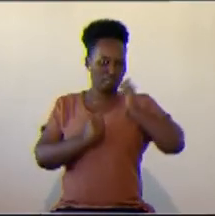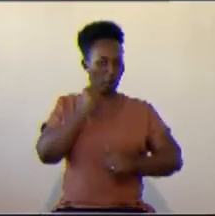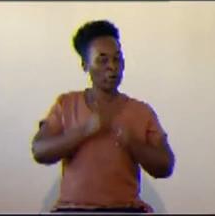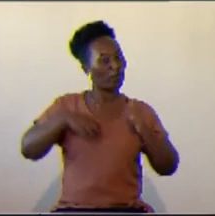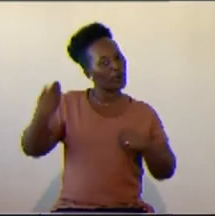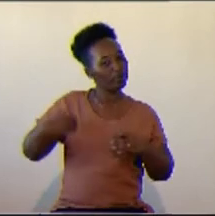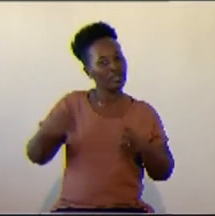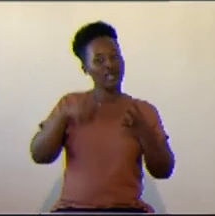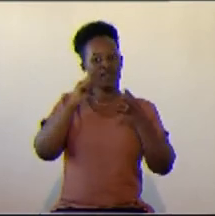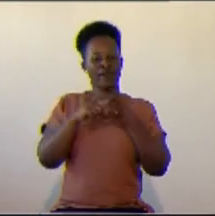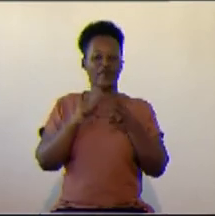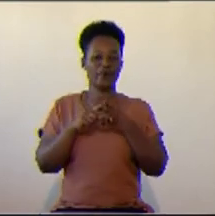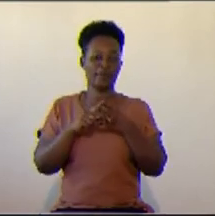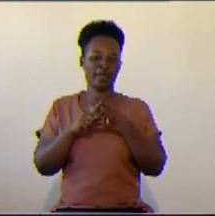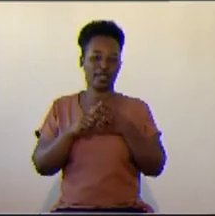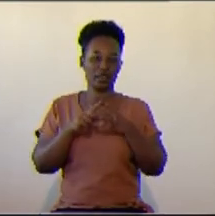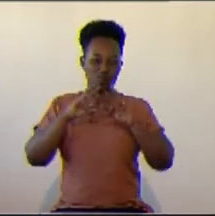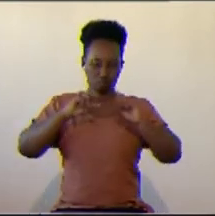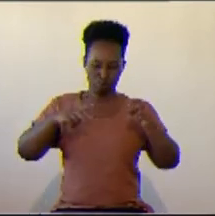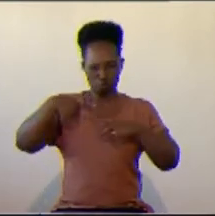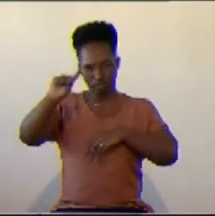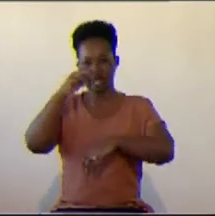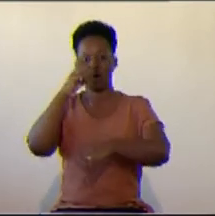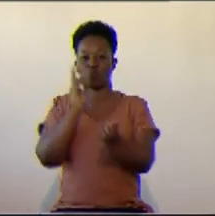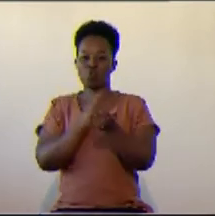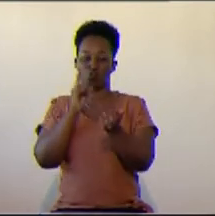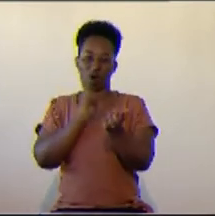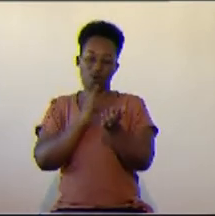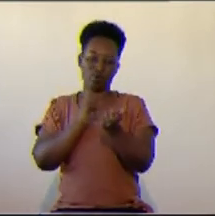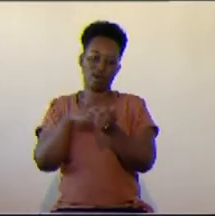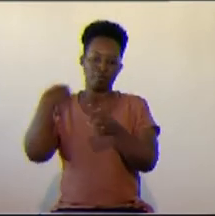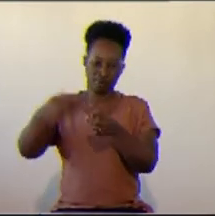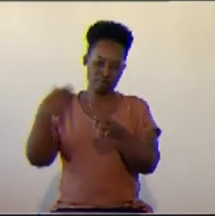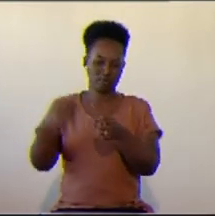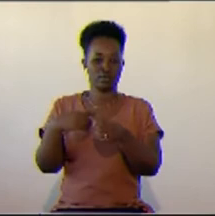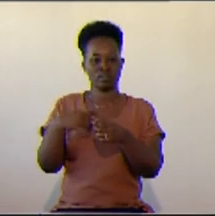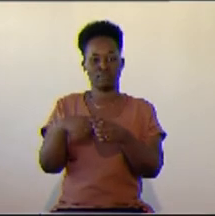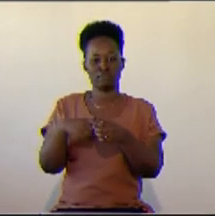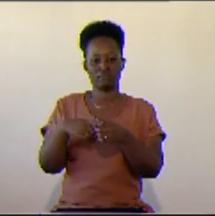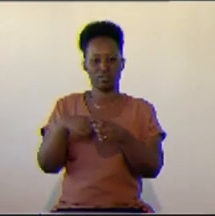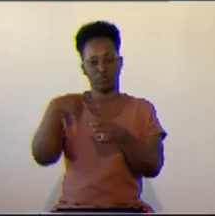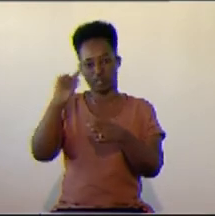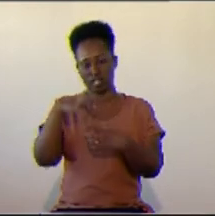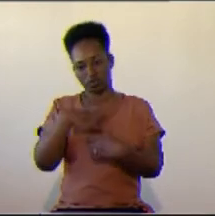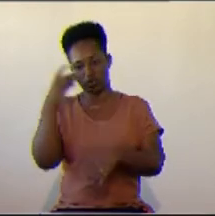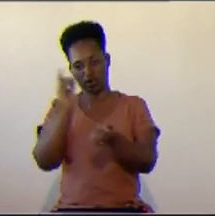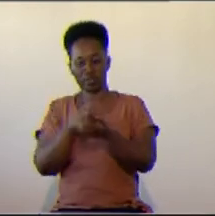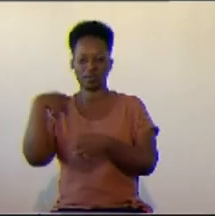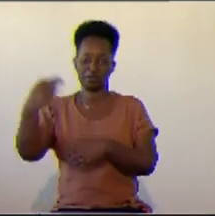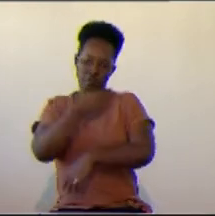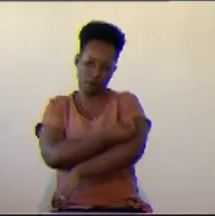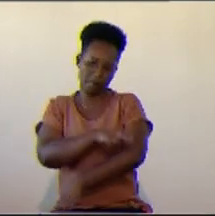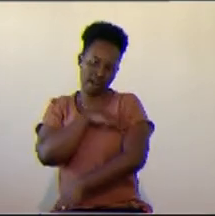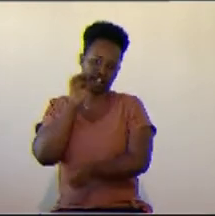time. And then you need to check up your body systems by visiting a doctor very